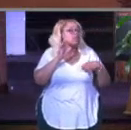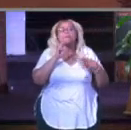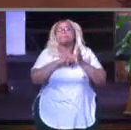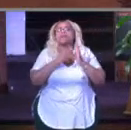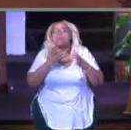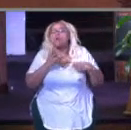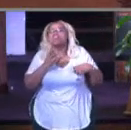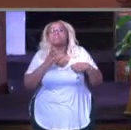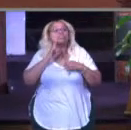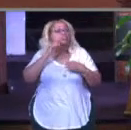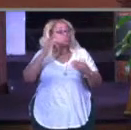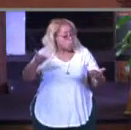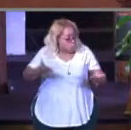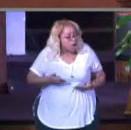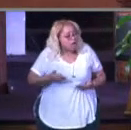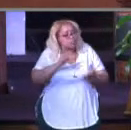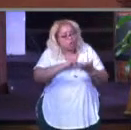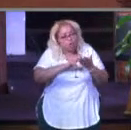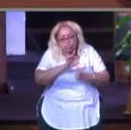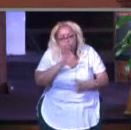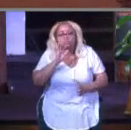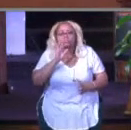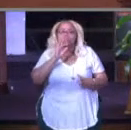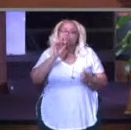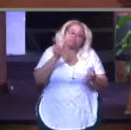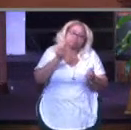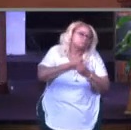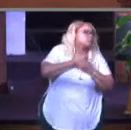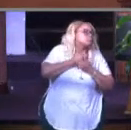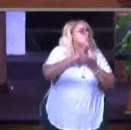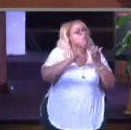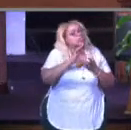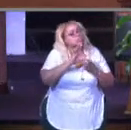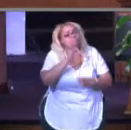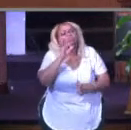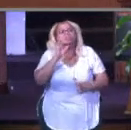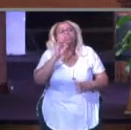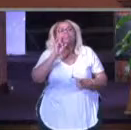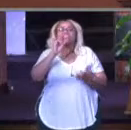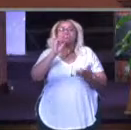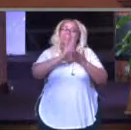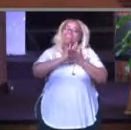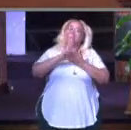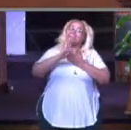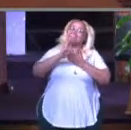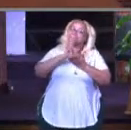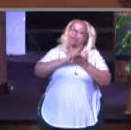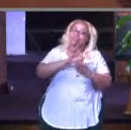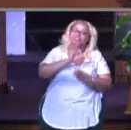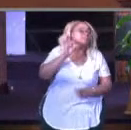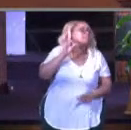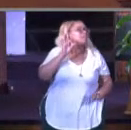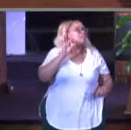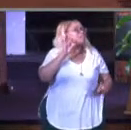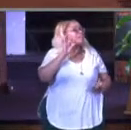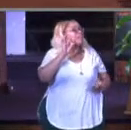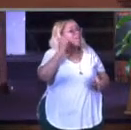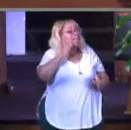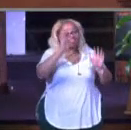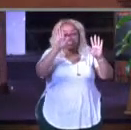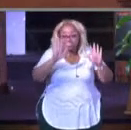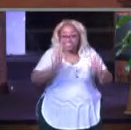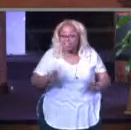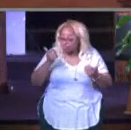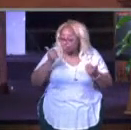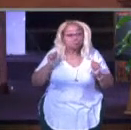What does that mean? That means to welcome the Holy Spirit, to embrace the Holy Spirit, to be hospitable to the Holy Spirit. And every Sunday